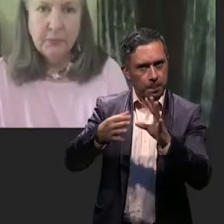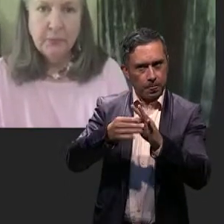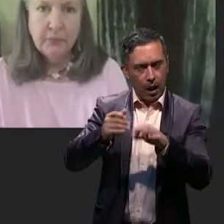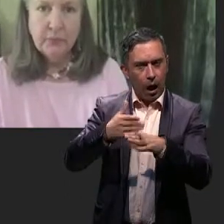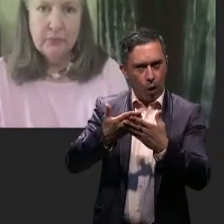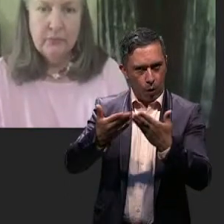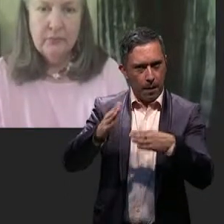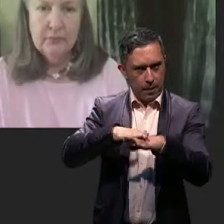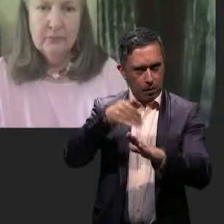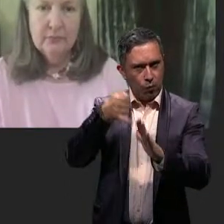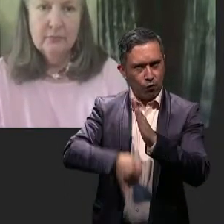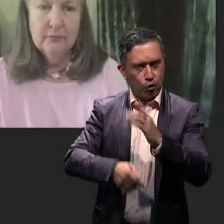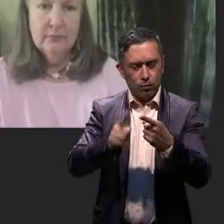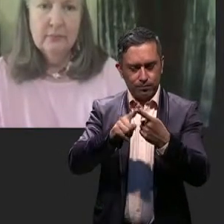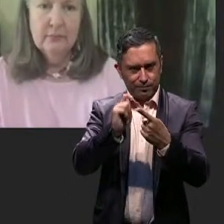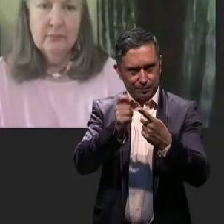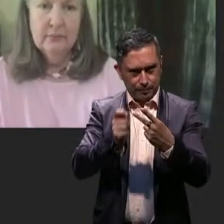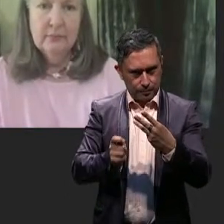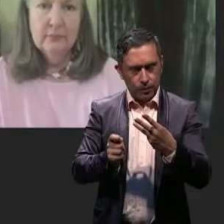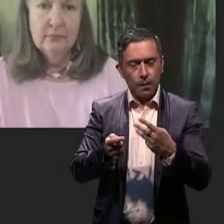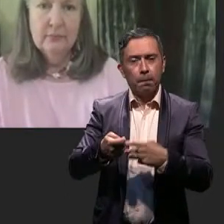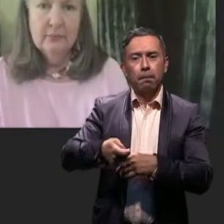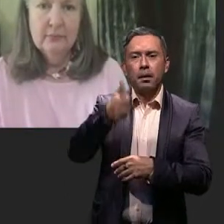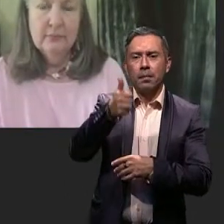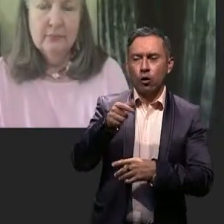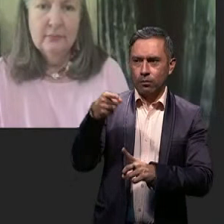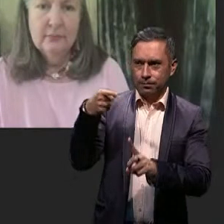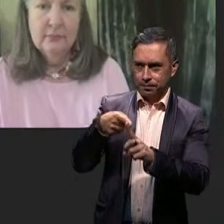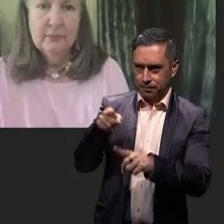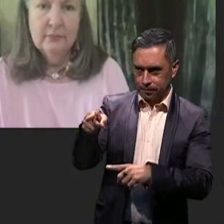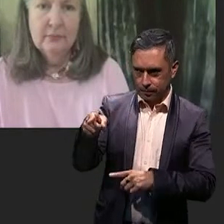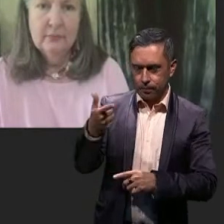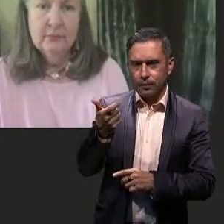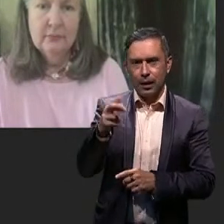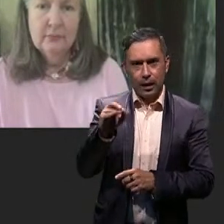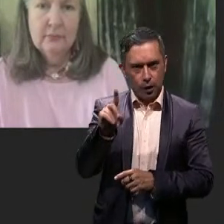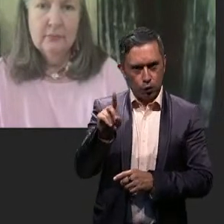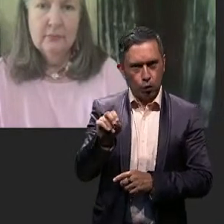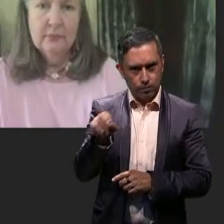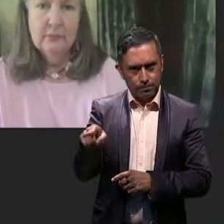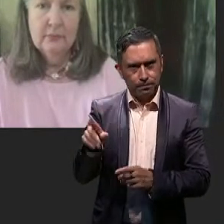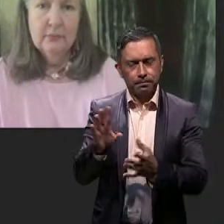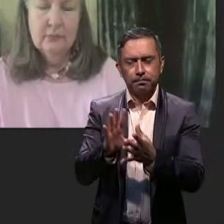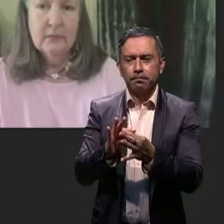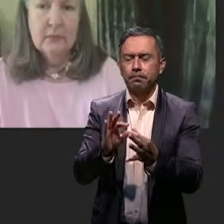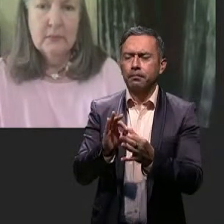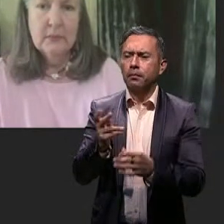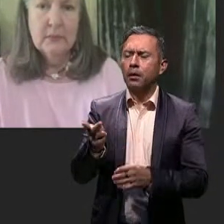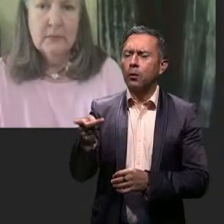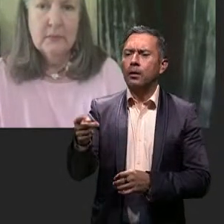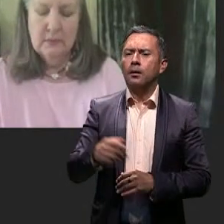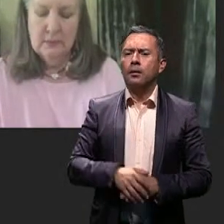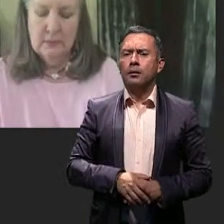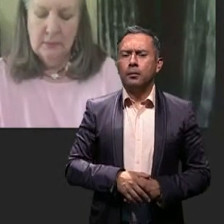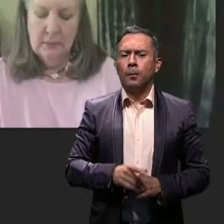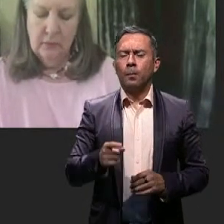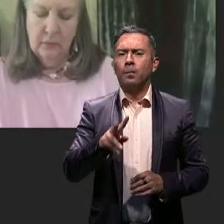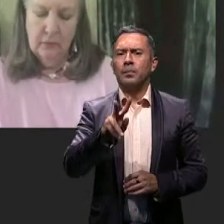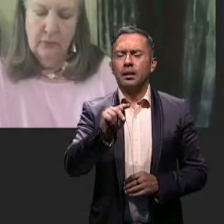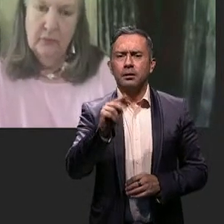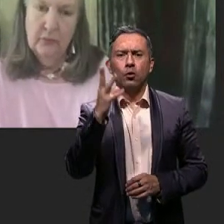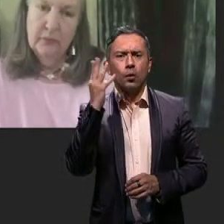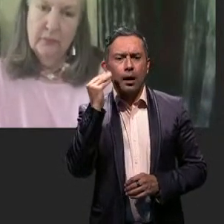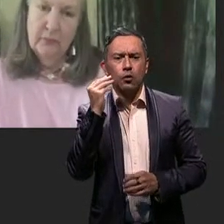reflection on your intervention. So I would like to ask Gerardo about this role